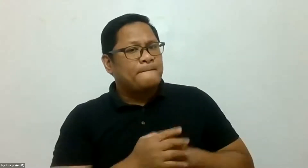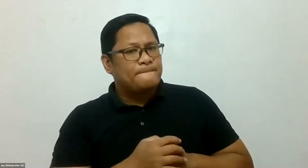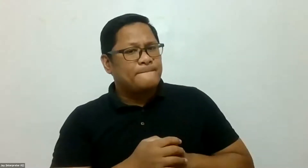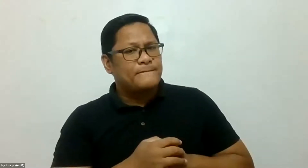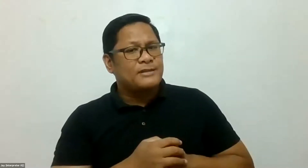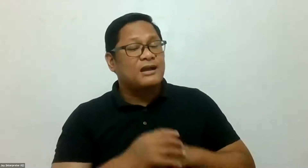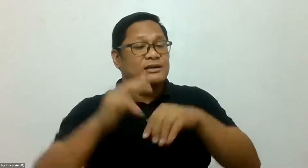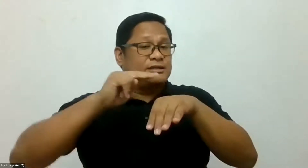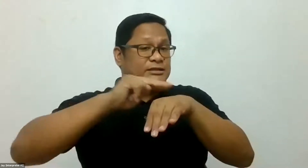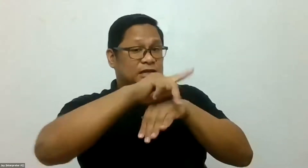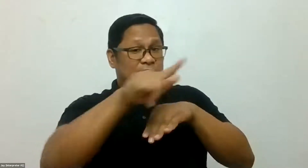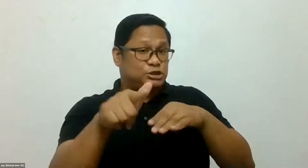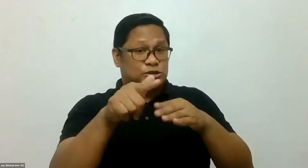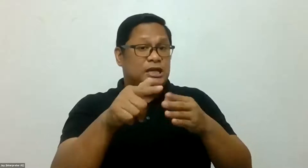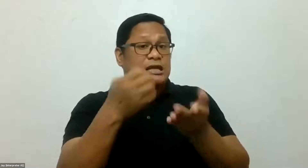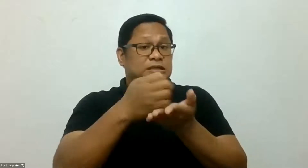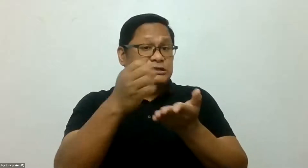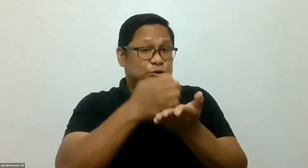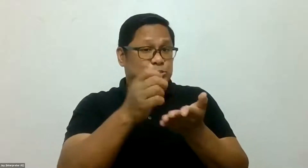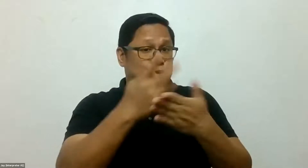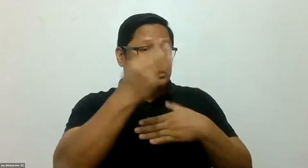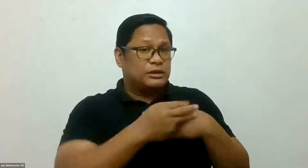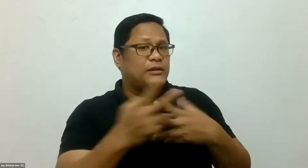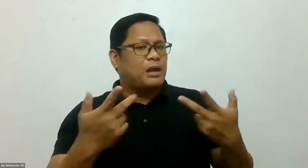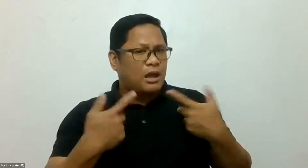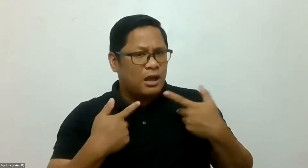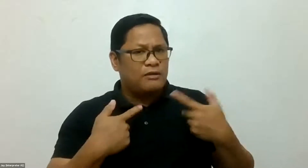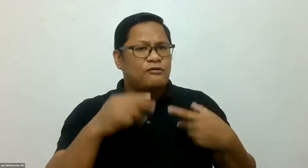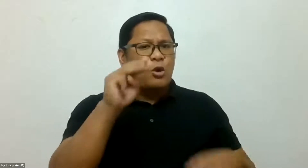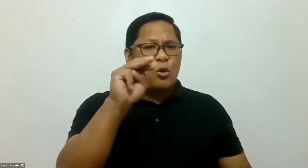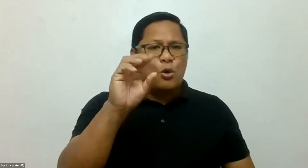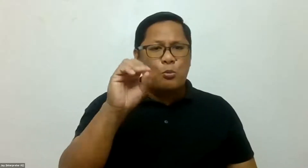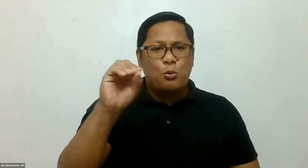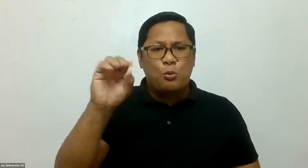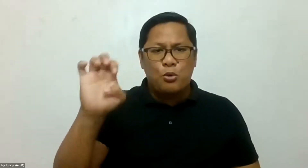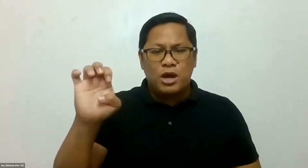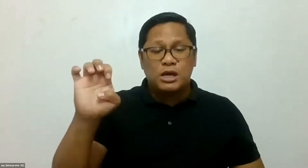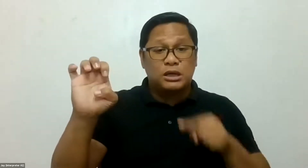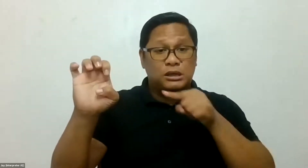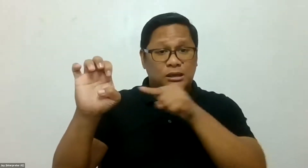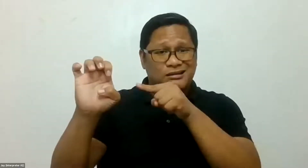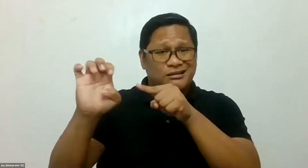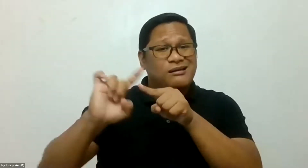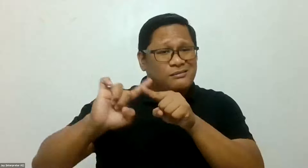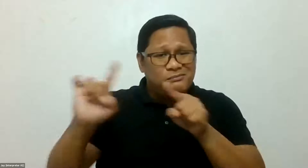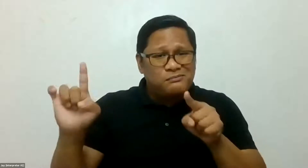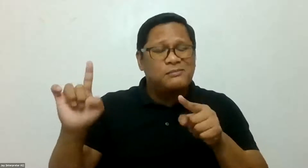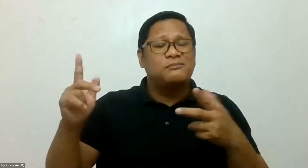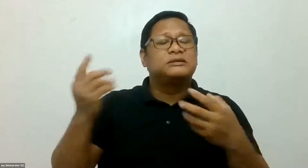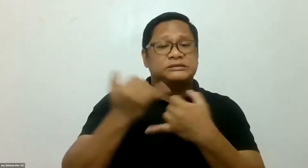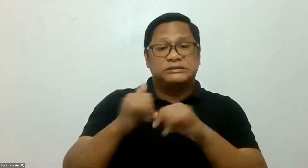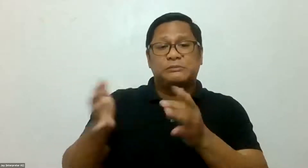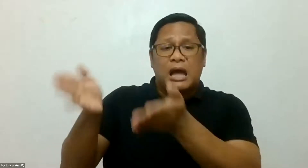in the National Expenditure Program, we have the MOOE. However, we are still requesting